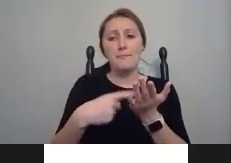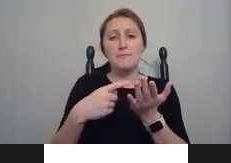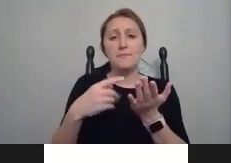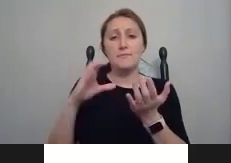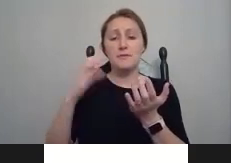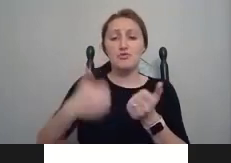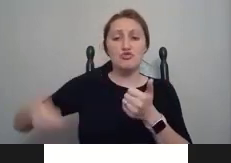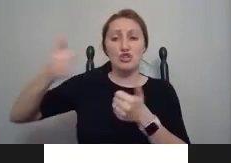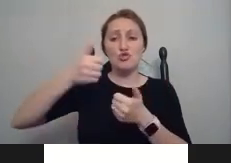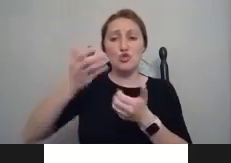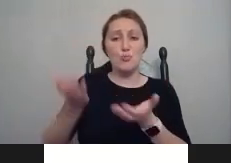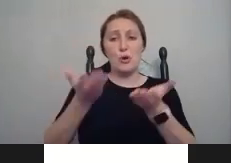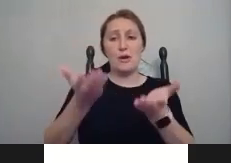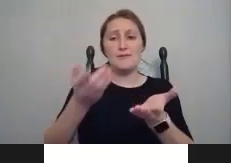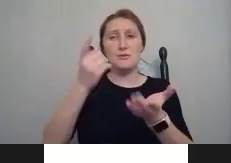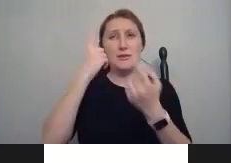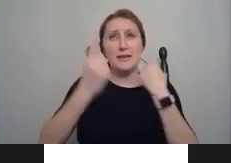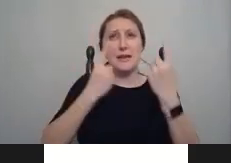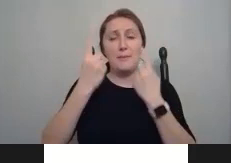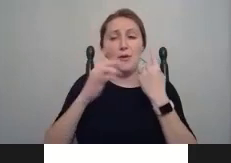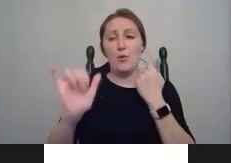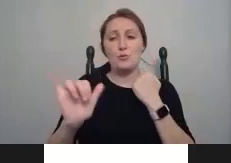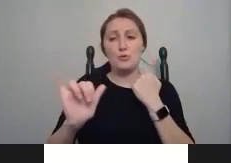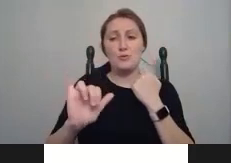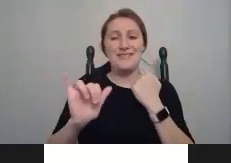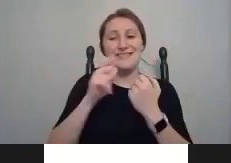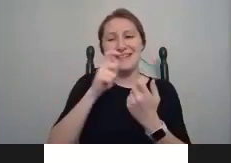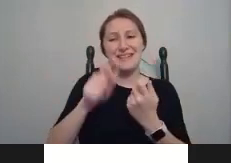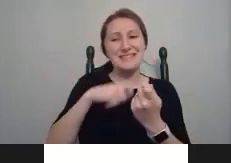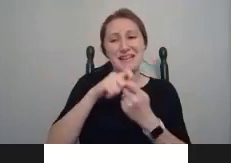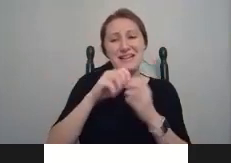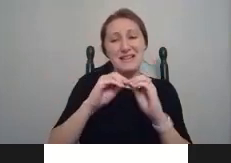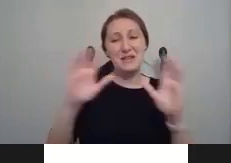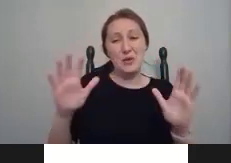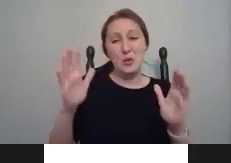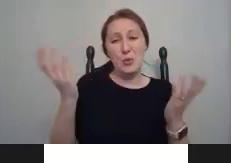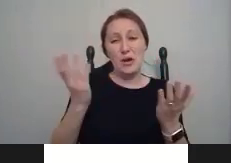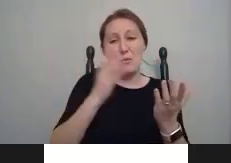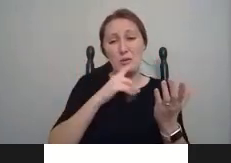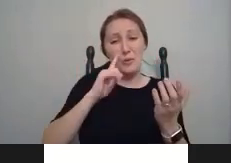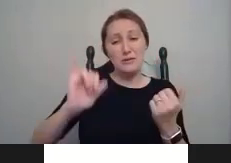chancellor today, and he's been thinking about it as well. It's not exactly clear what that is going to be,